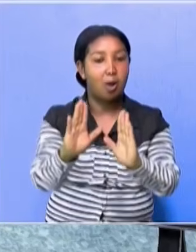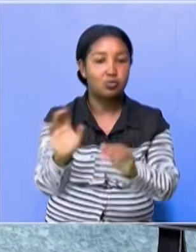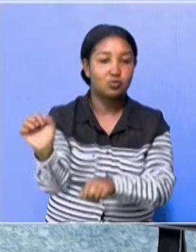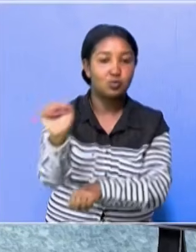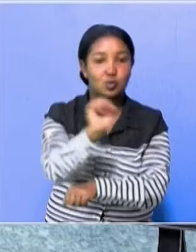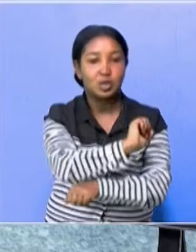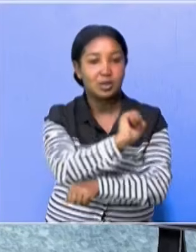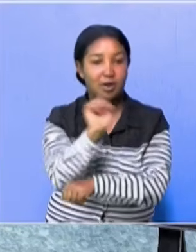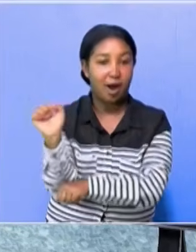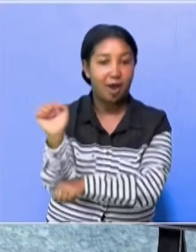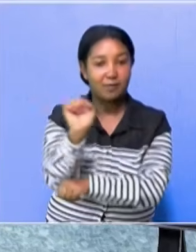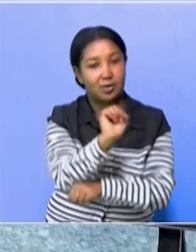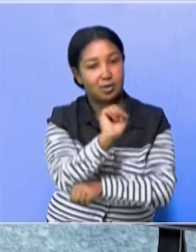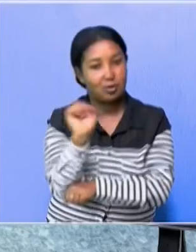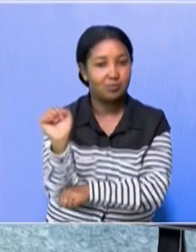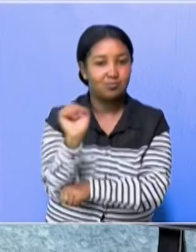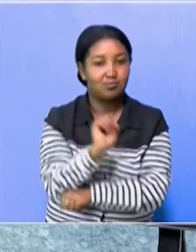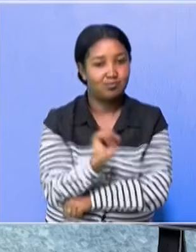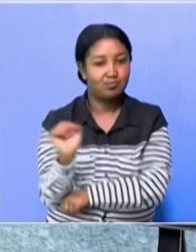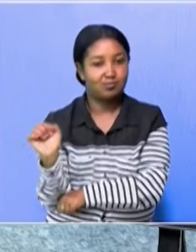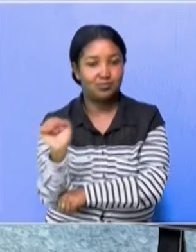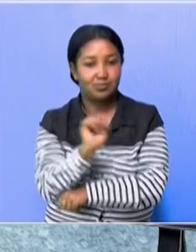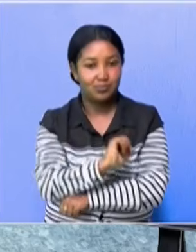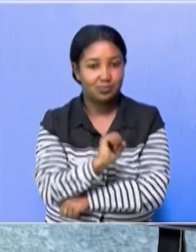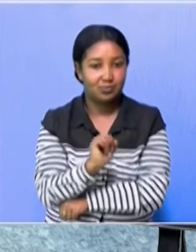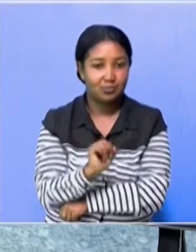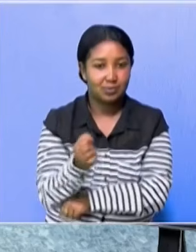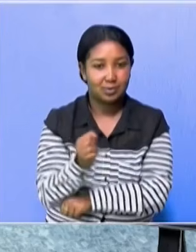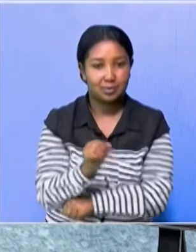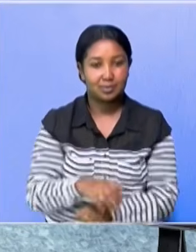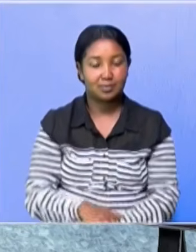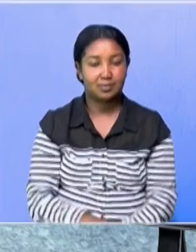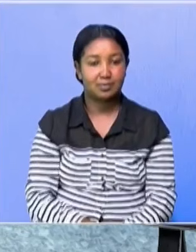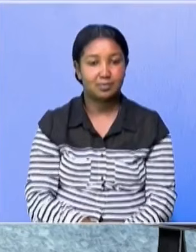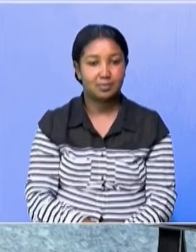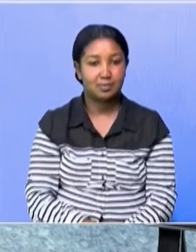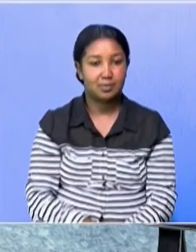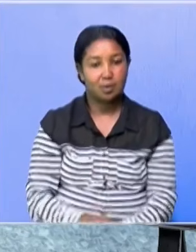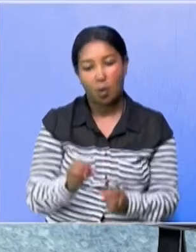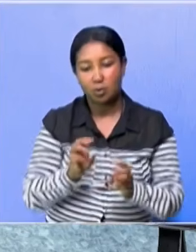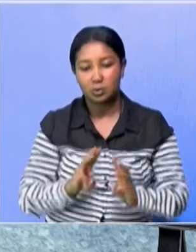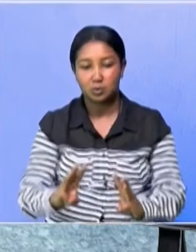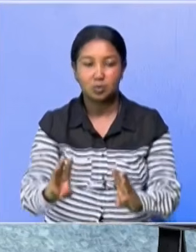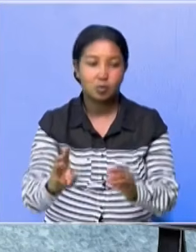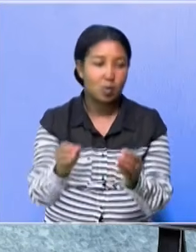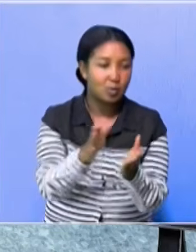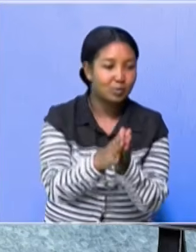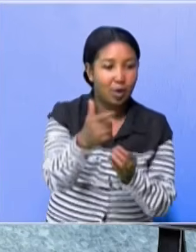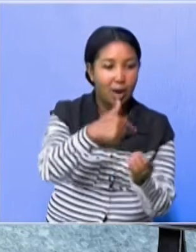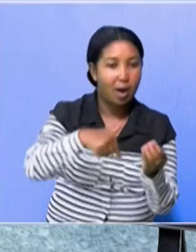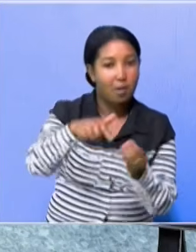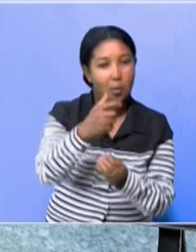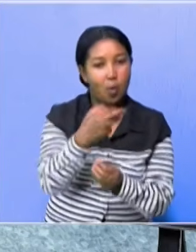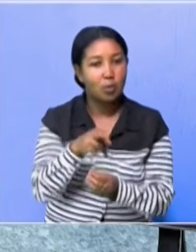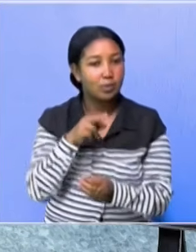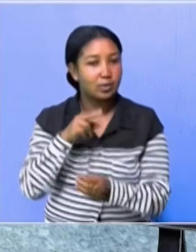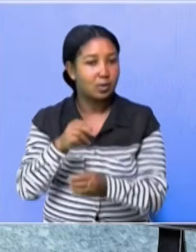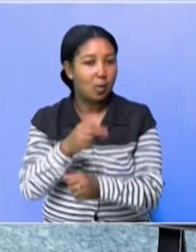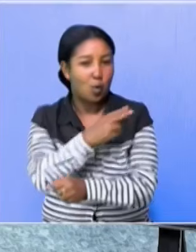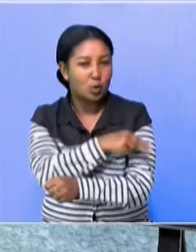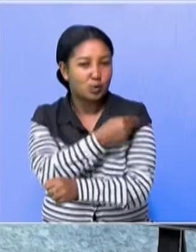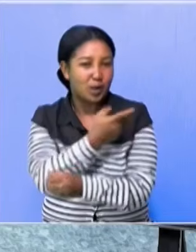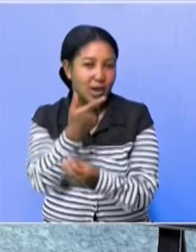driver to drive his car or her car on a busy street around the school, okay, at the hospital